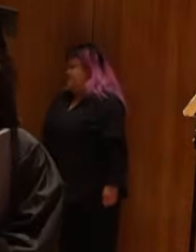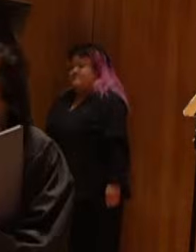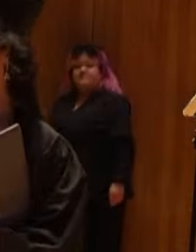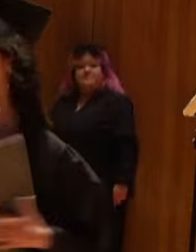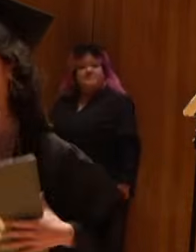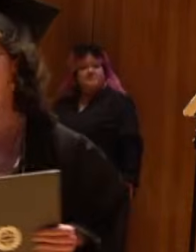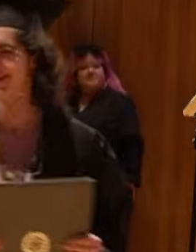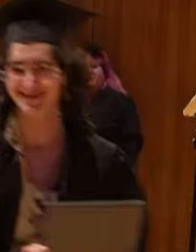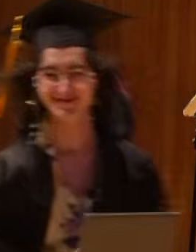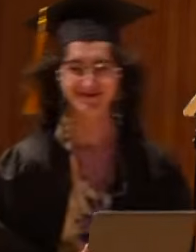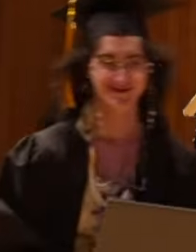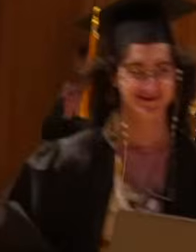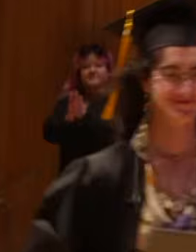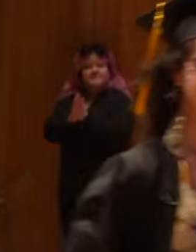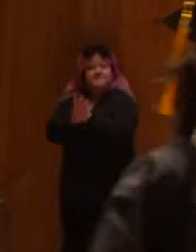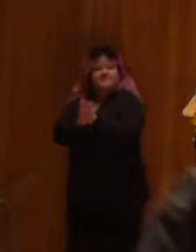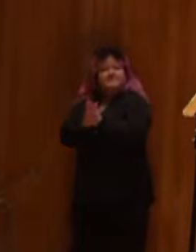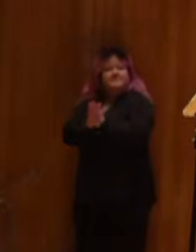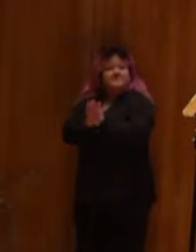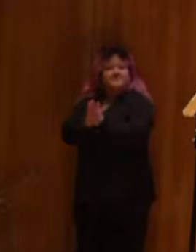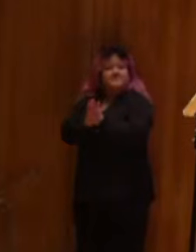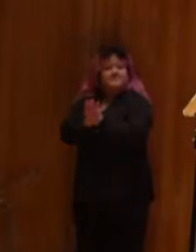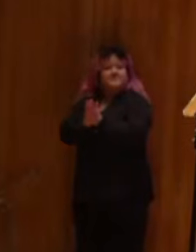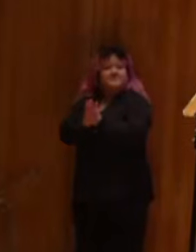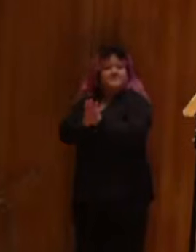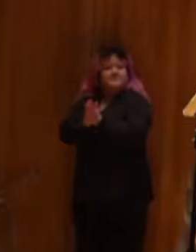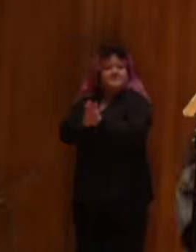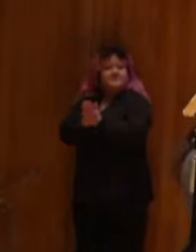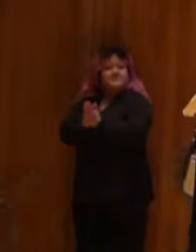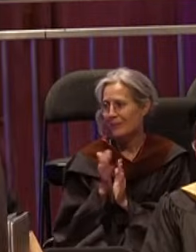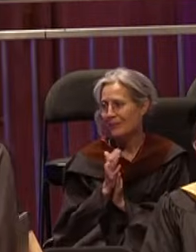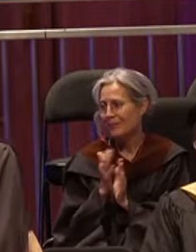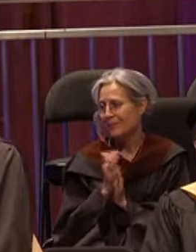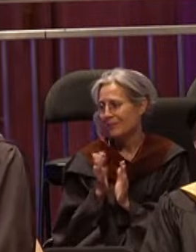Anand Hawk, summa cum laude.